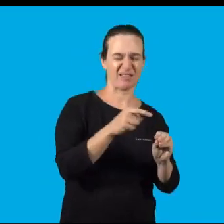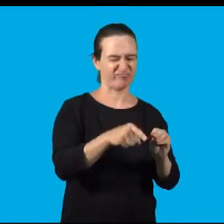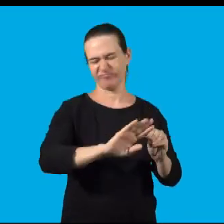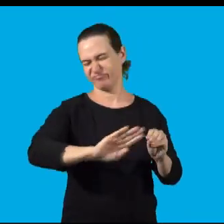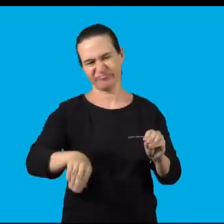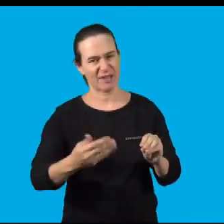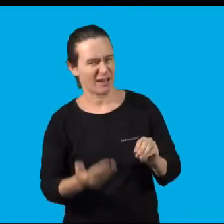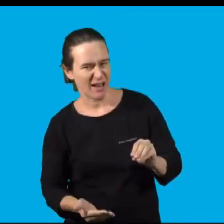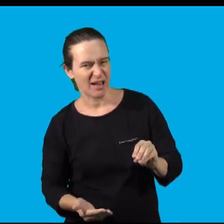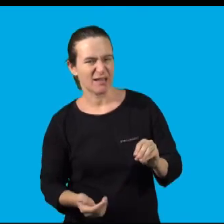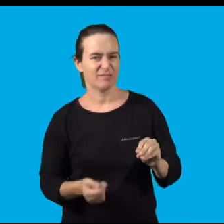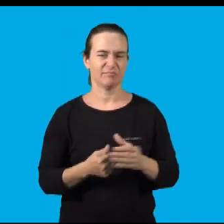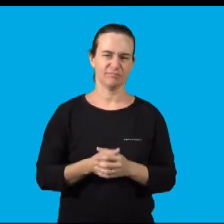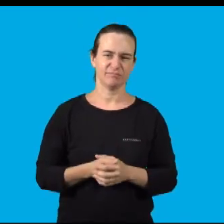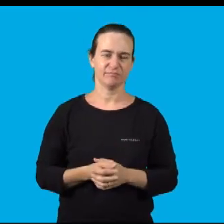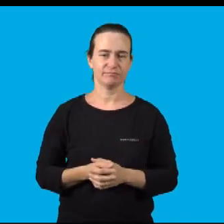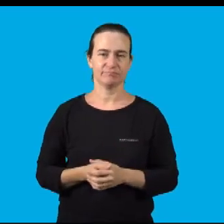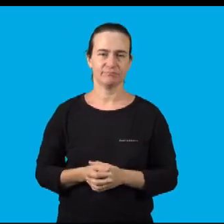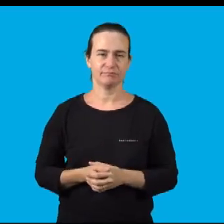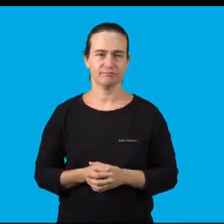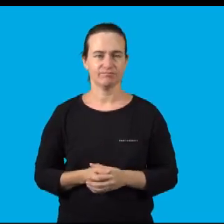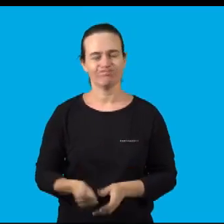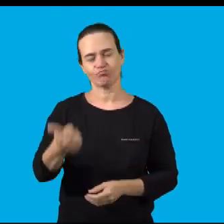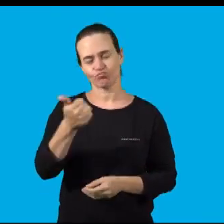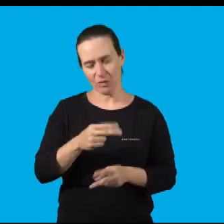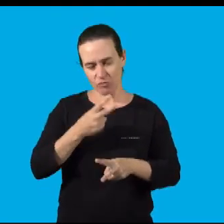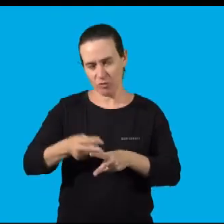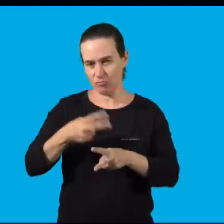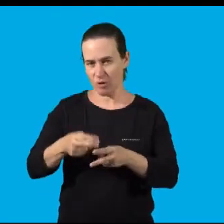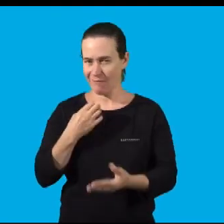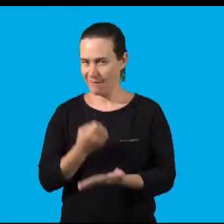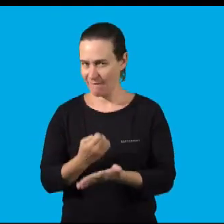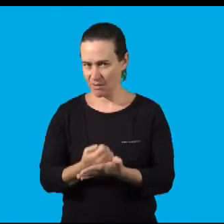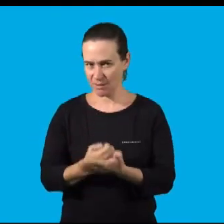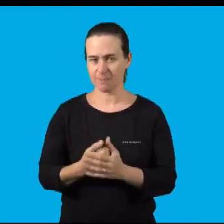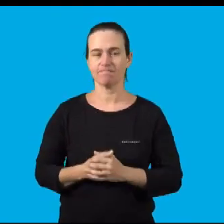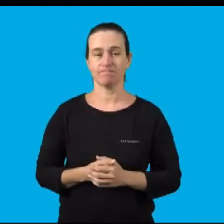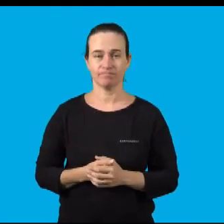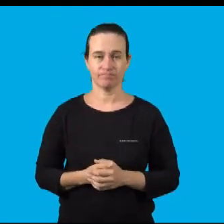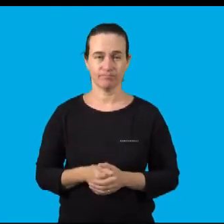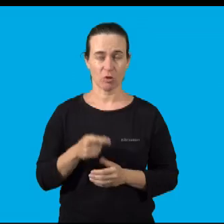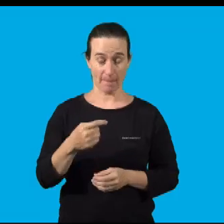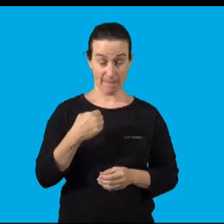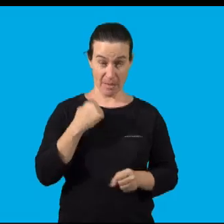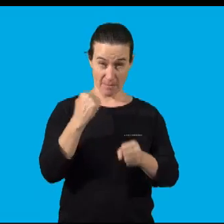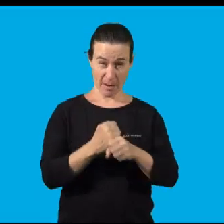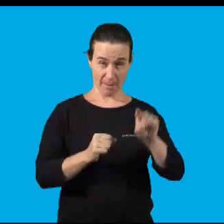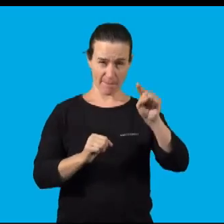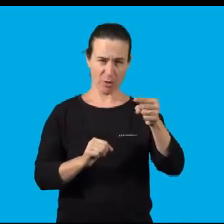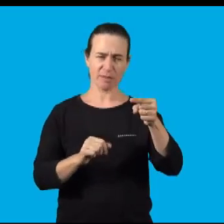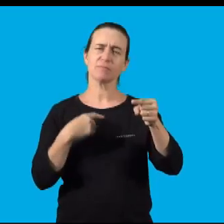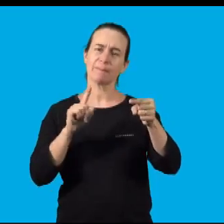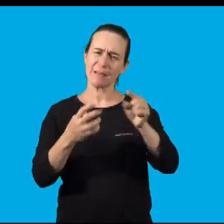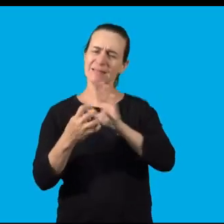for your topic. Eliminate ideas that will not work. Prepare your evidence. Next to each of your